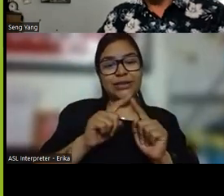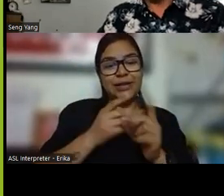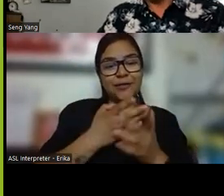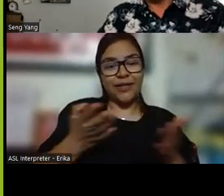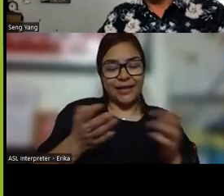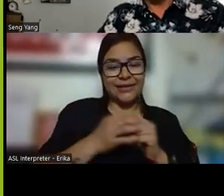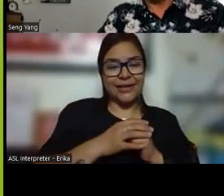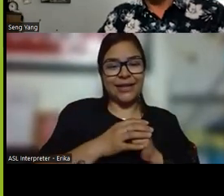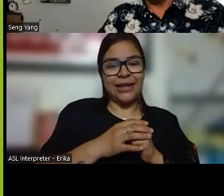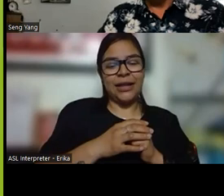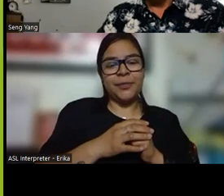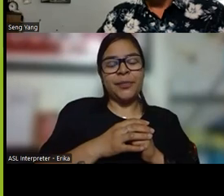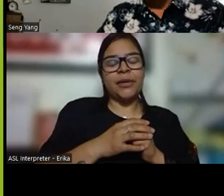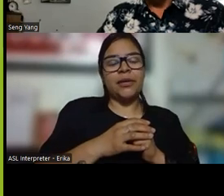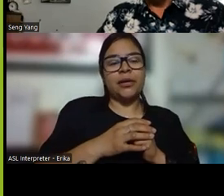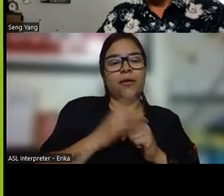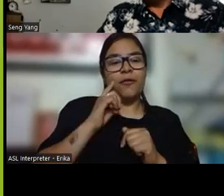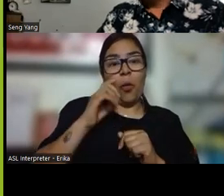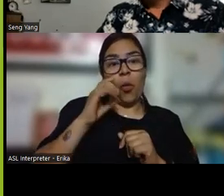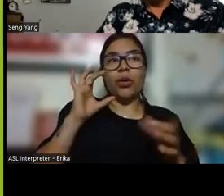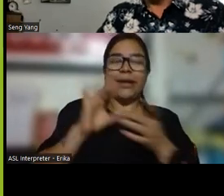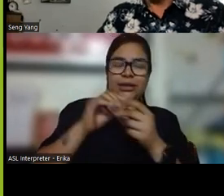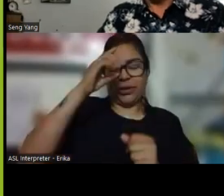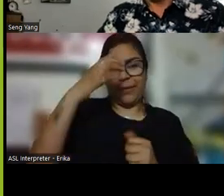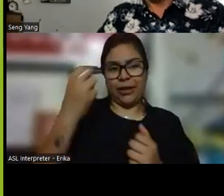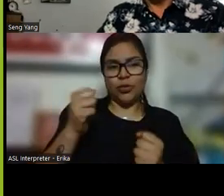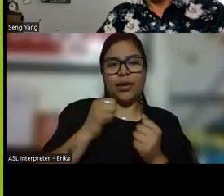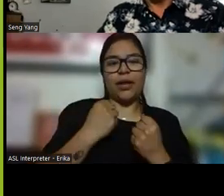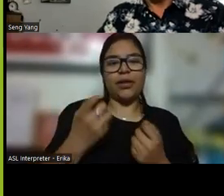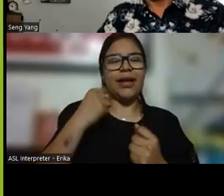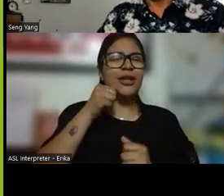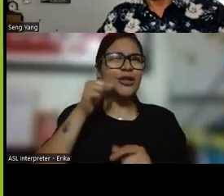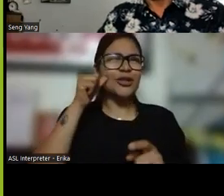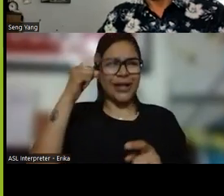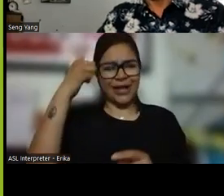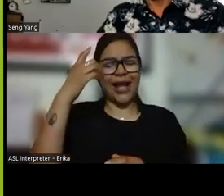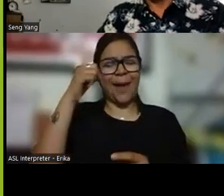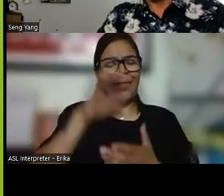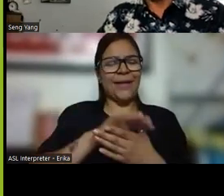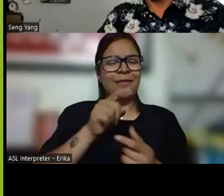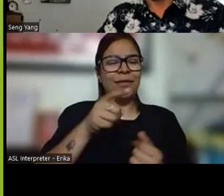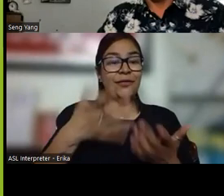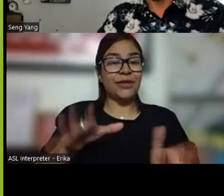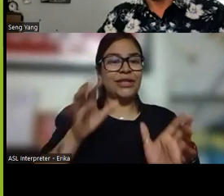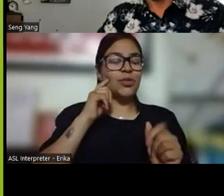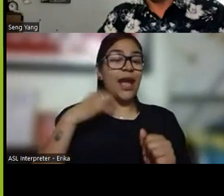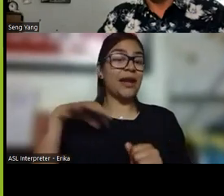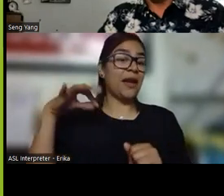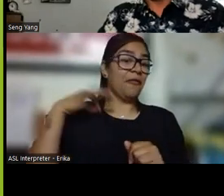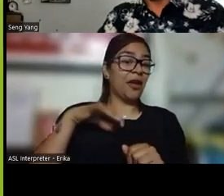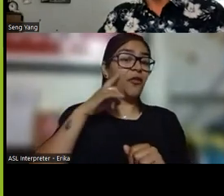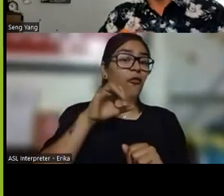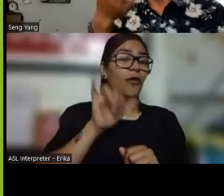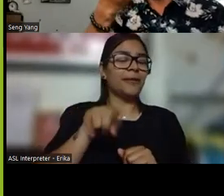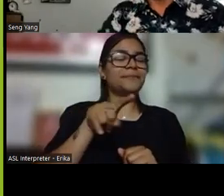just have a mental health event yesterday, but this is the event that we have before